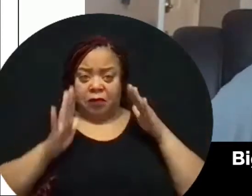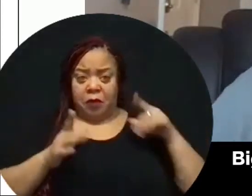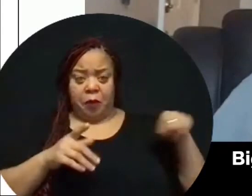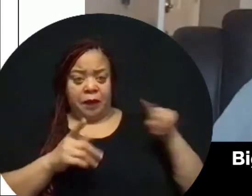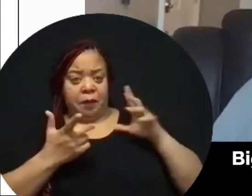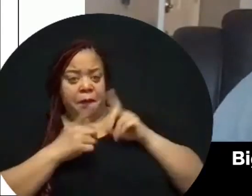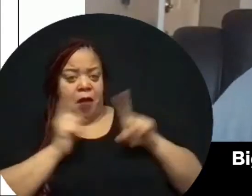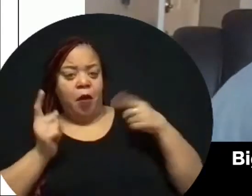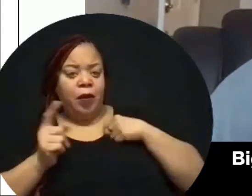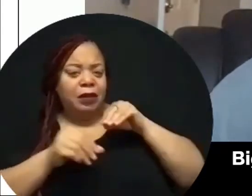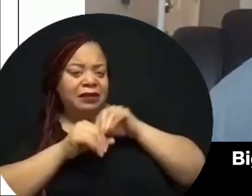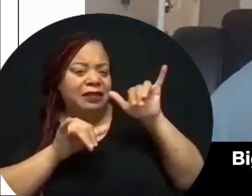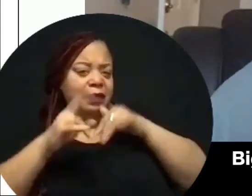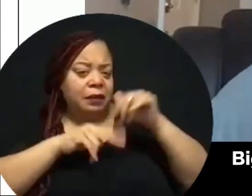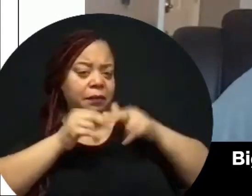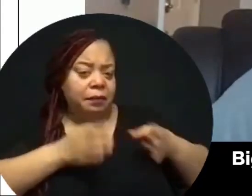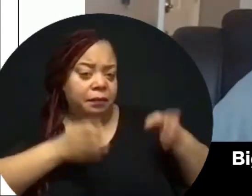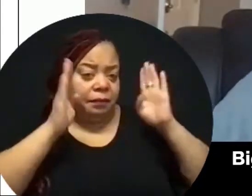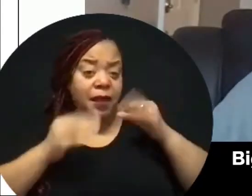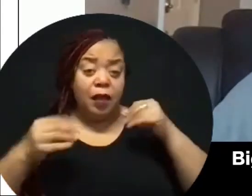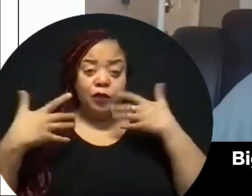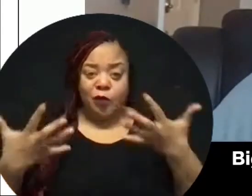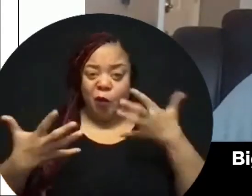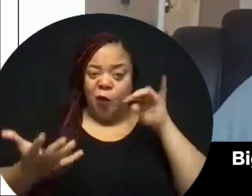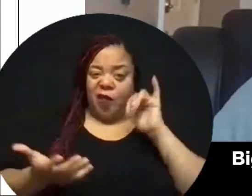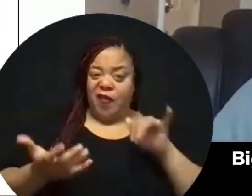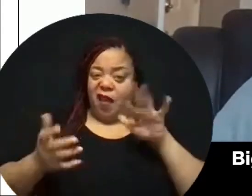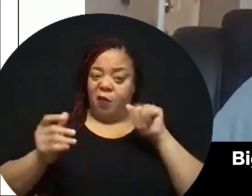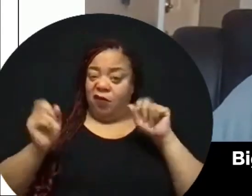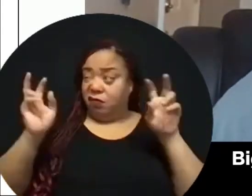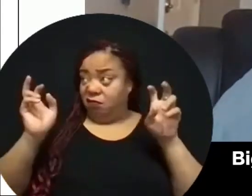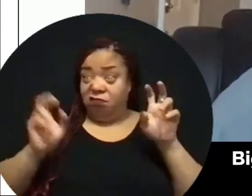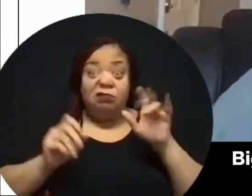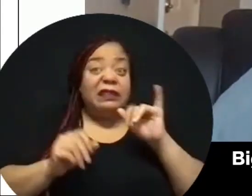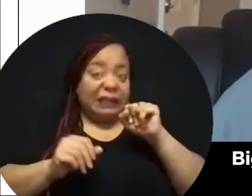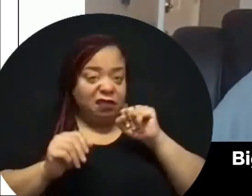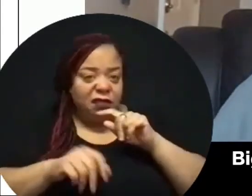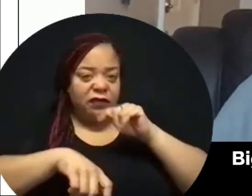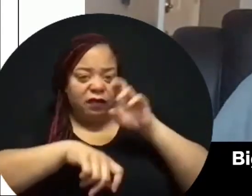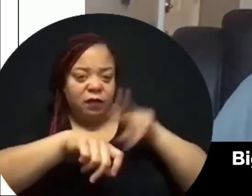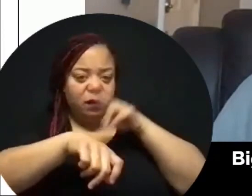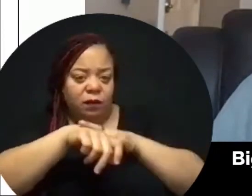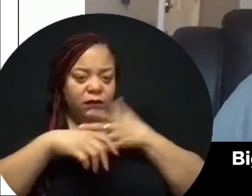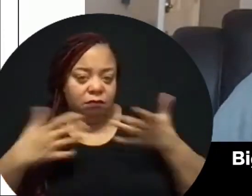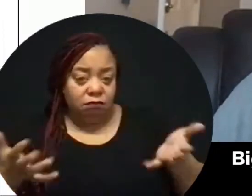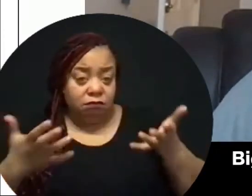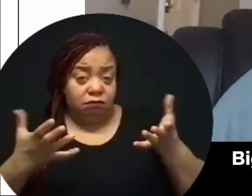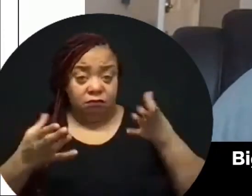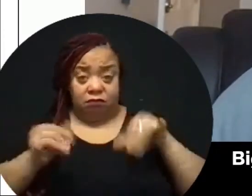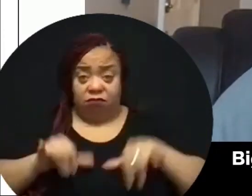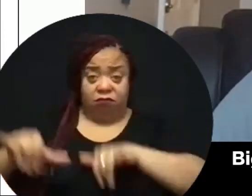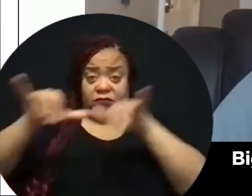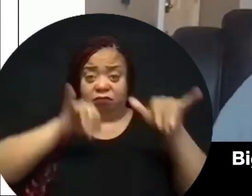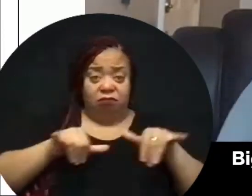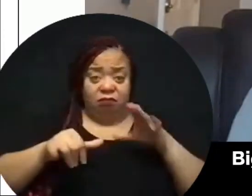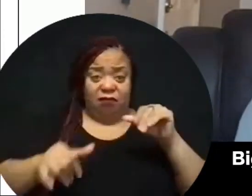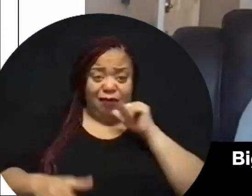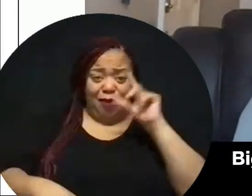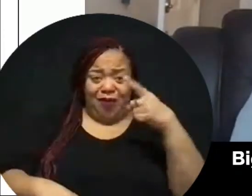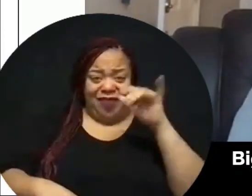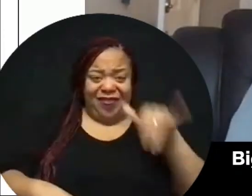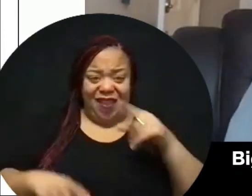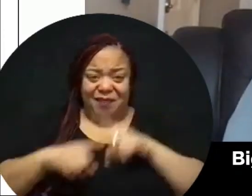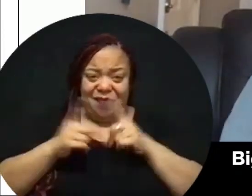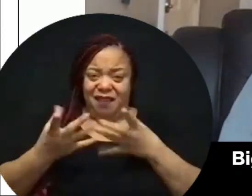did on people. Like there was one I remember reading about a while back where they injected small amounts of plutonium into the